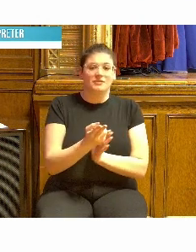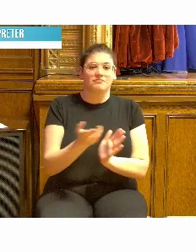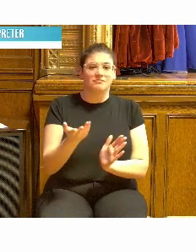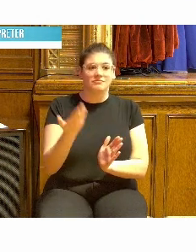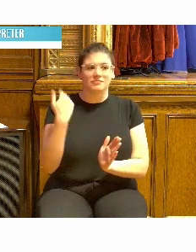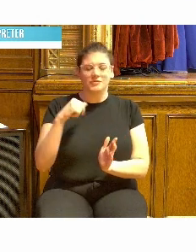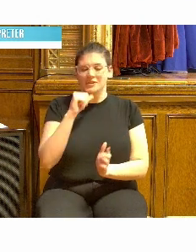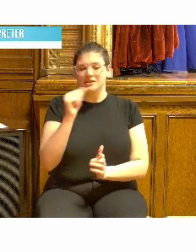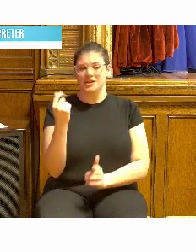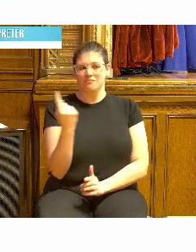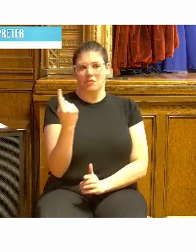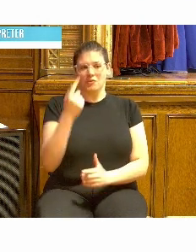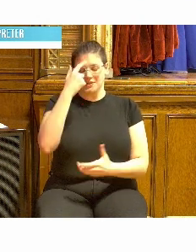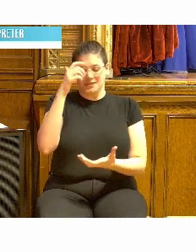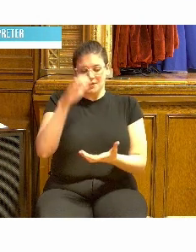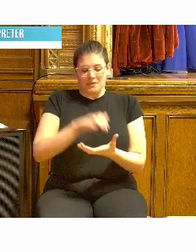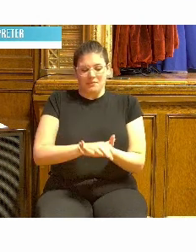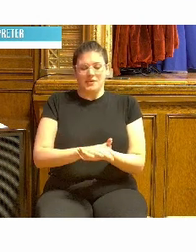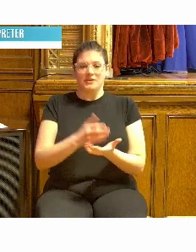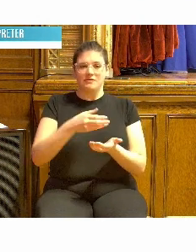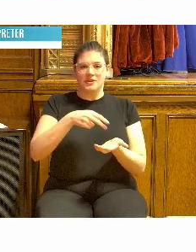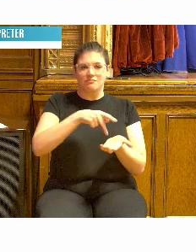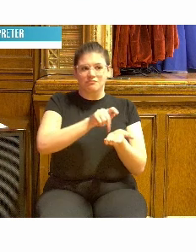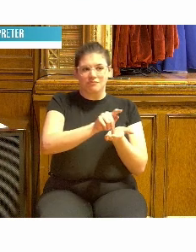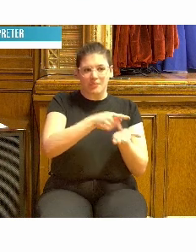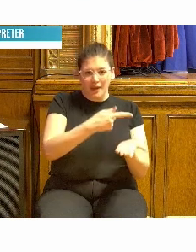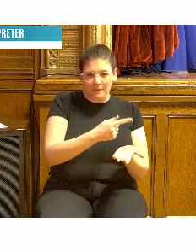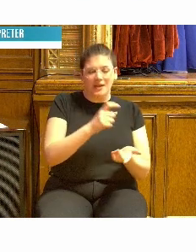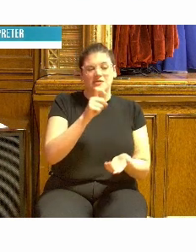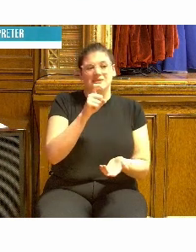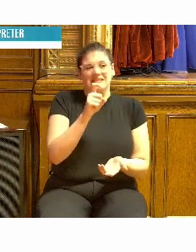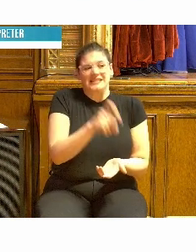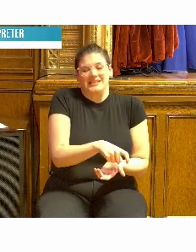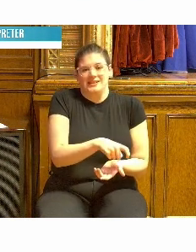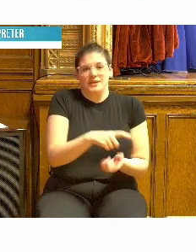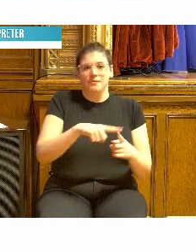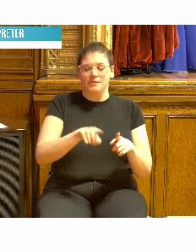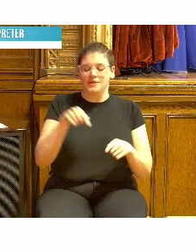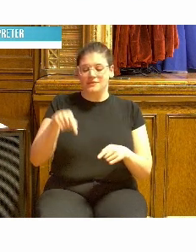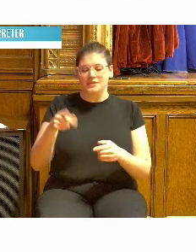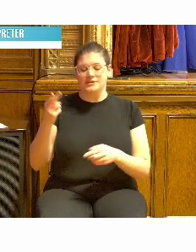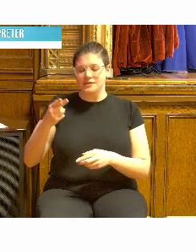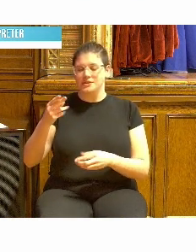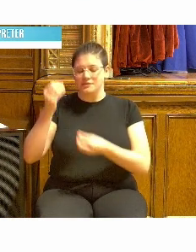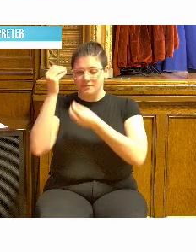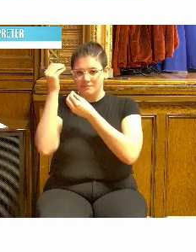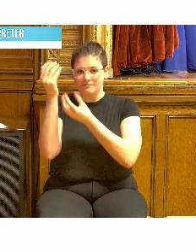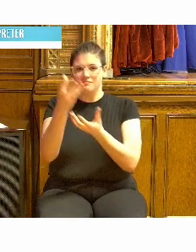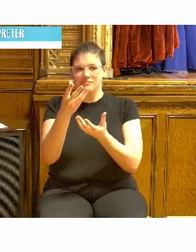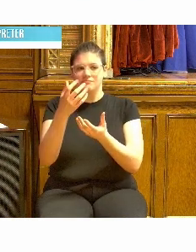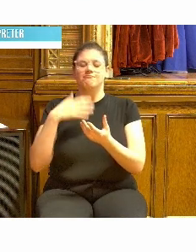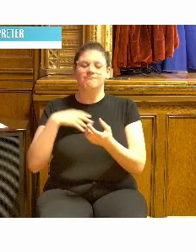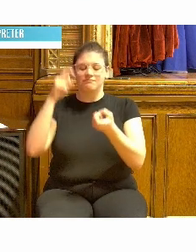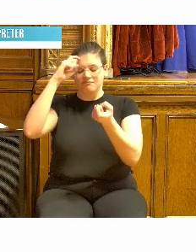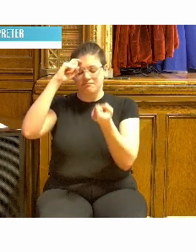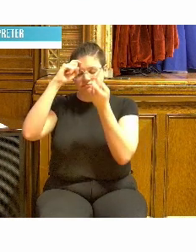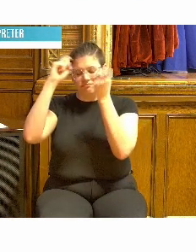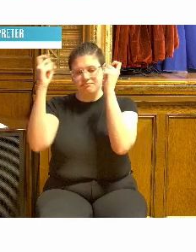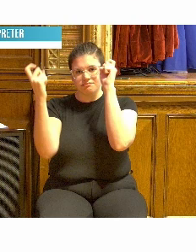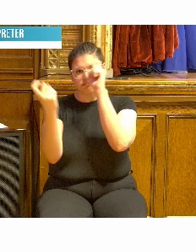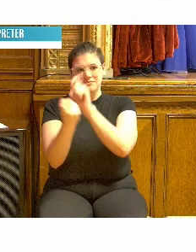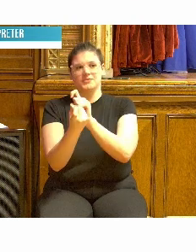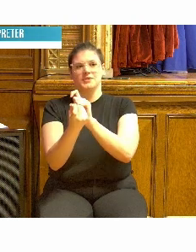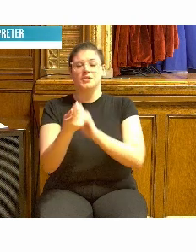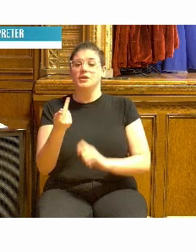necessary, but the history we're about to share significantly changed my mind and is part of why I'm here today. We're deeply grateful to Chair